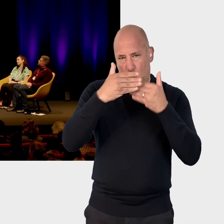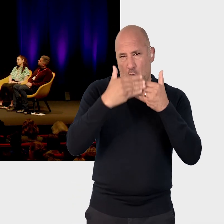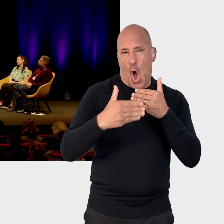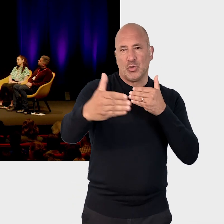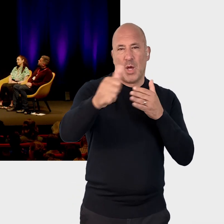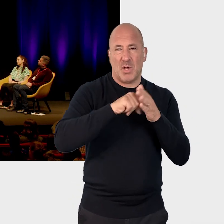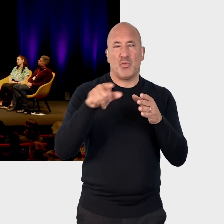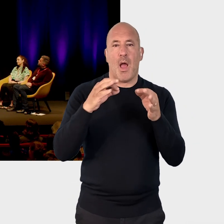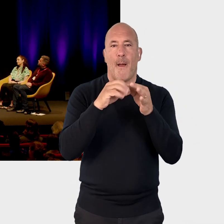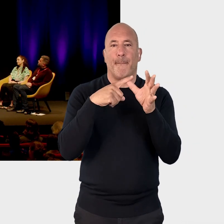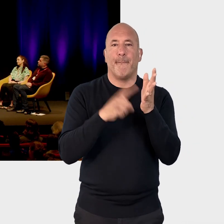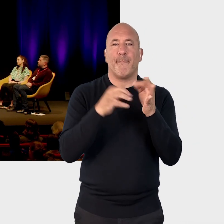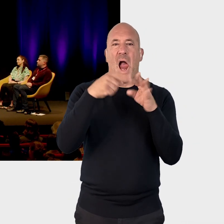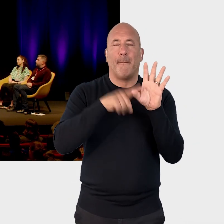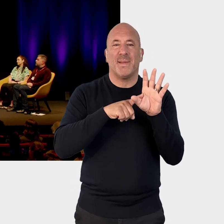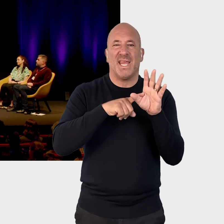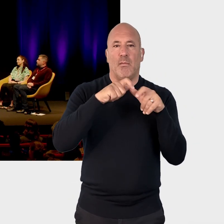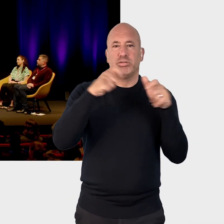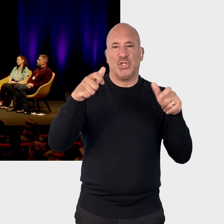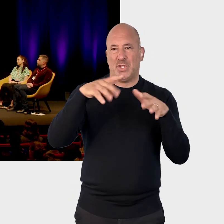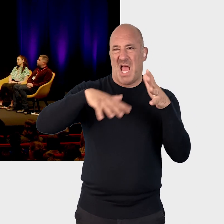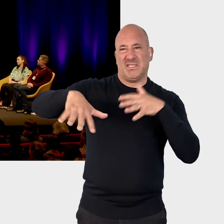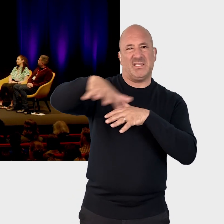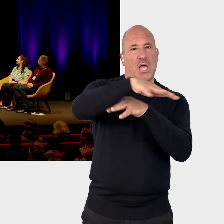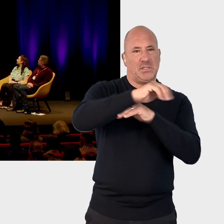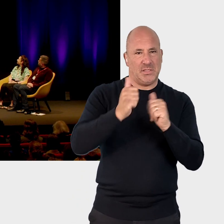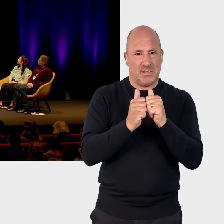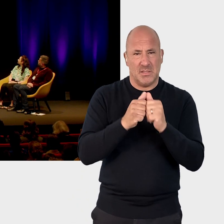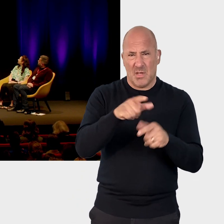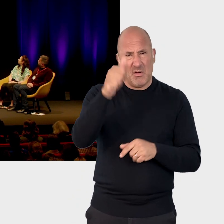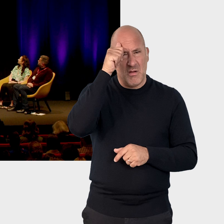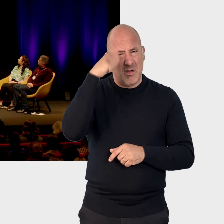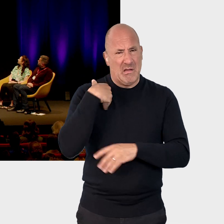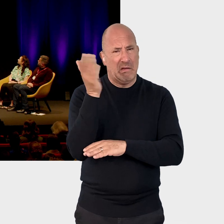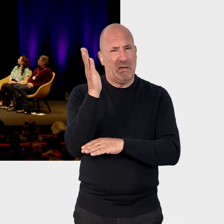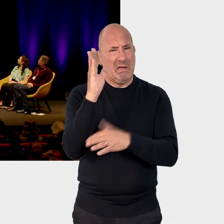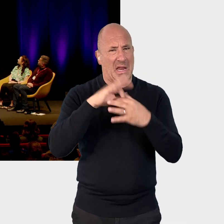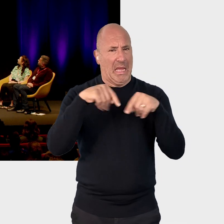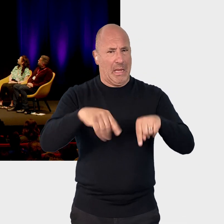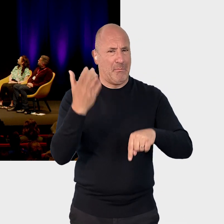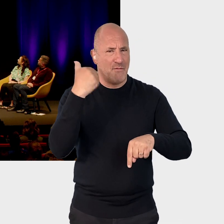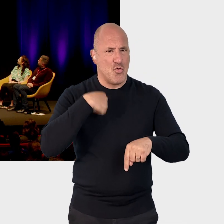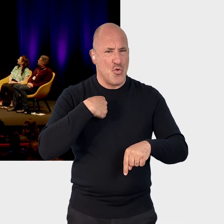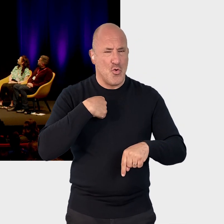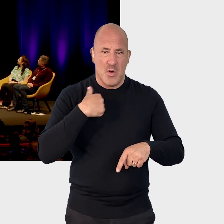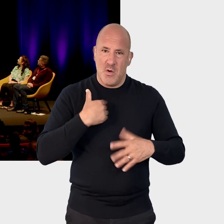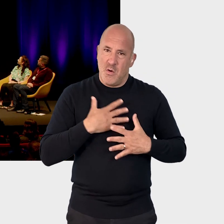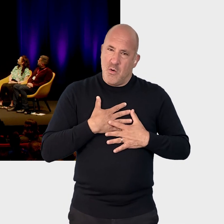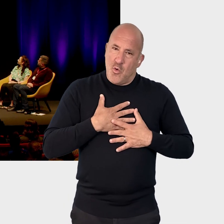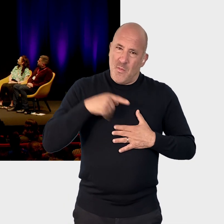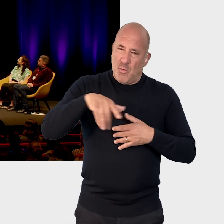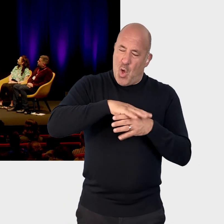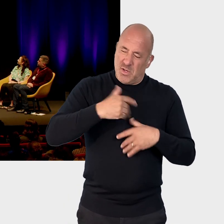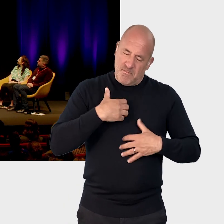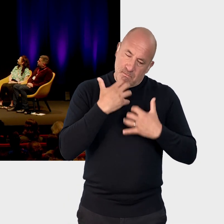a long-term programme activity within the Balby Bridge estate. Some of you will have heard me talk about the estate before, and I am